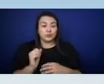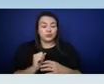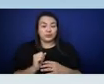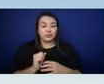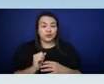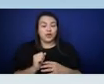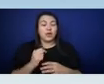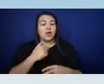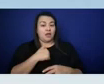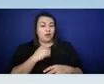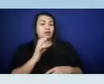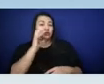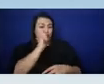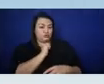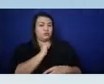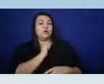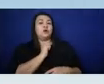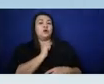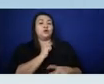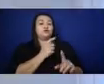And you're on mute, Chief. You on mute?